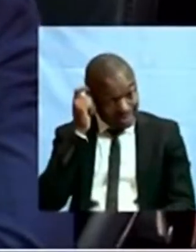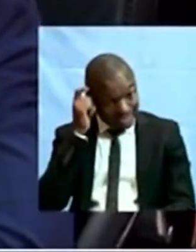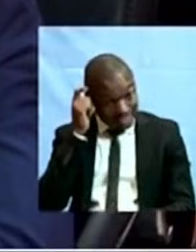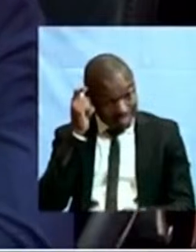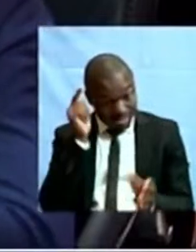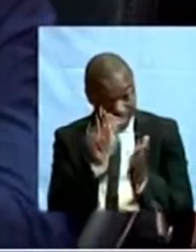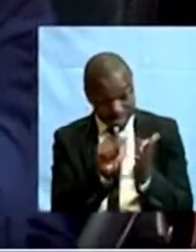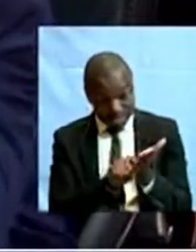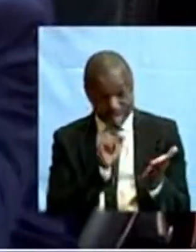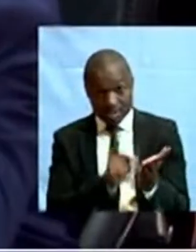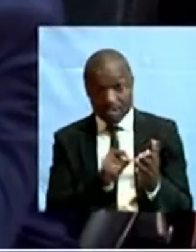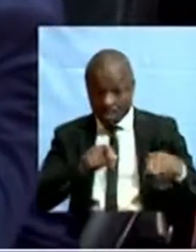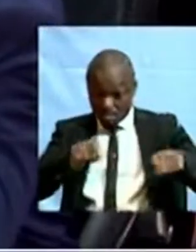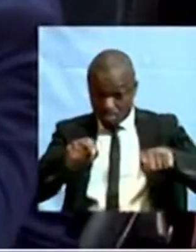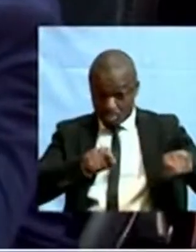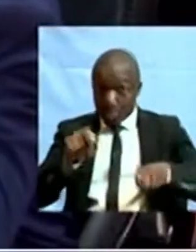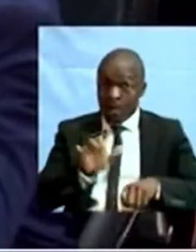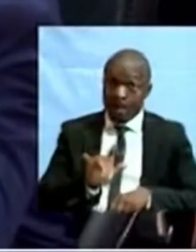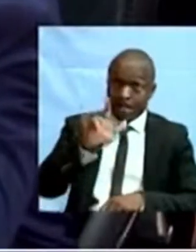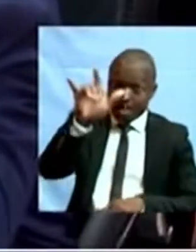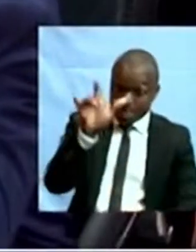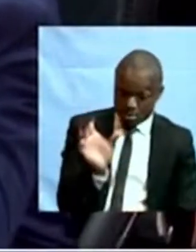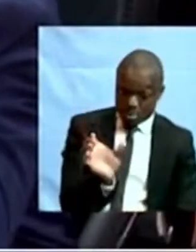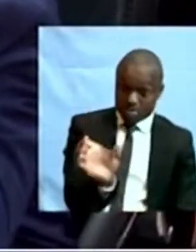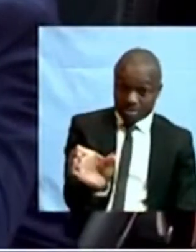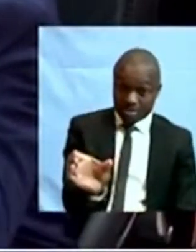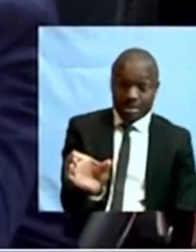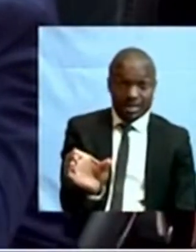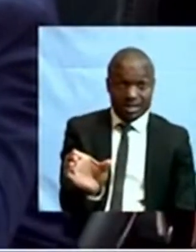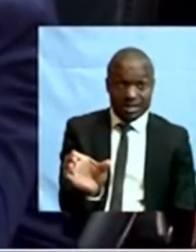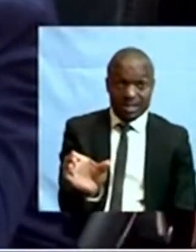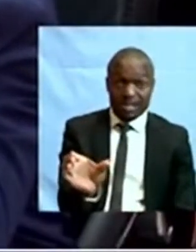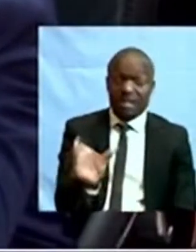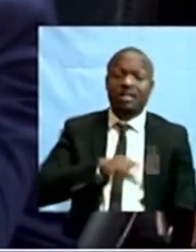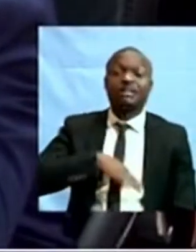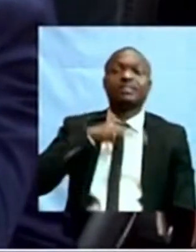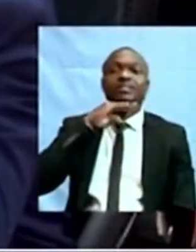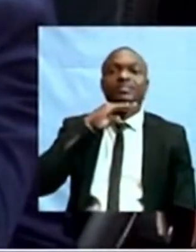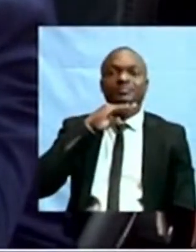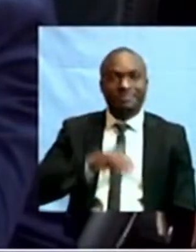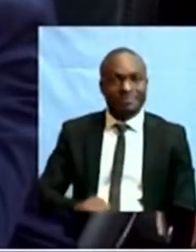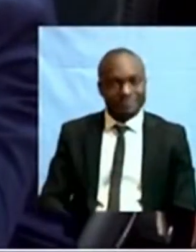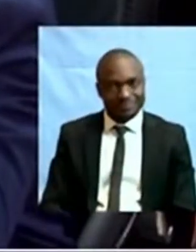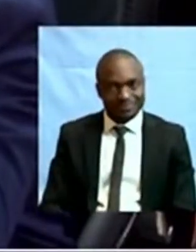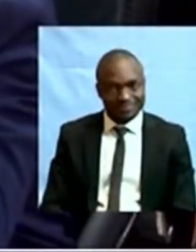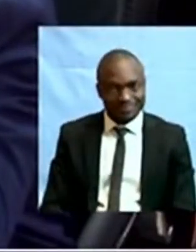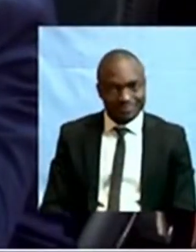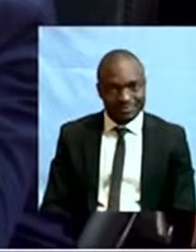legal framework governing the aviation industry is currently adequate enough